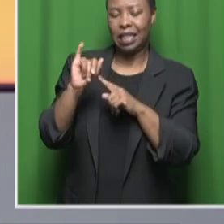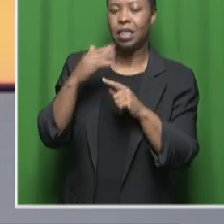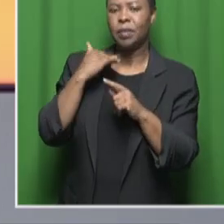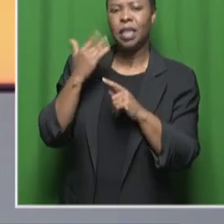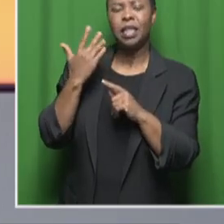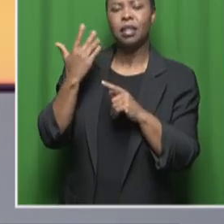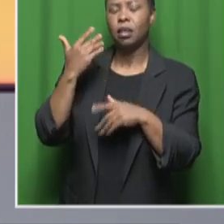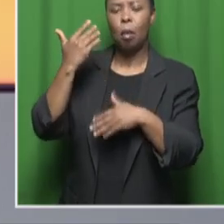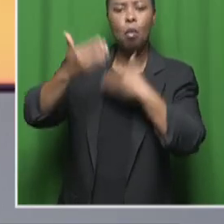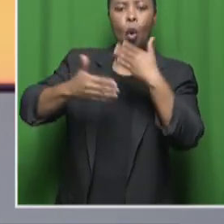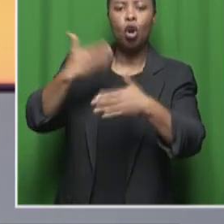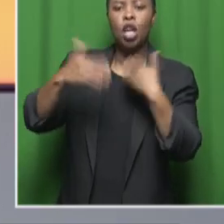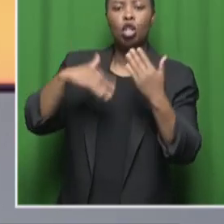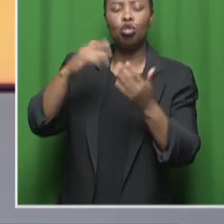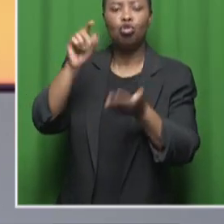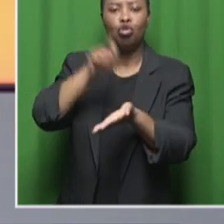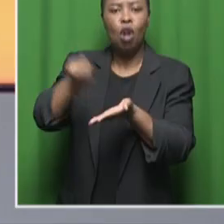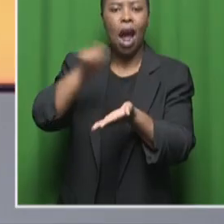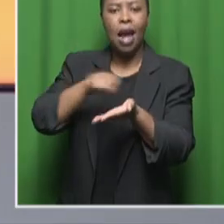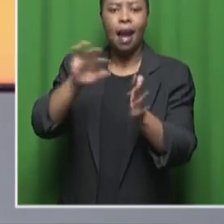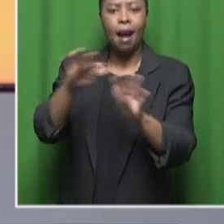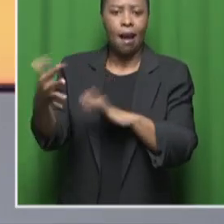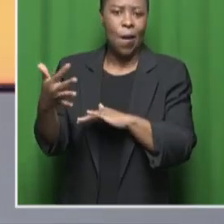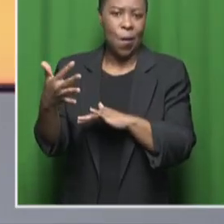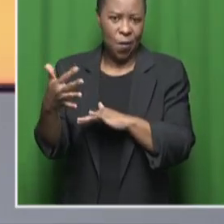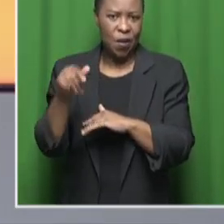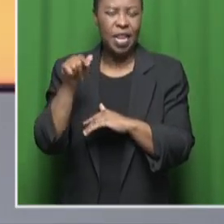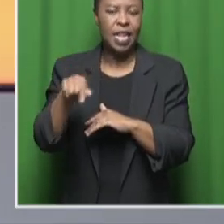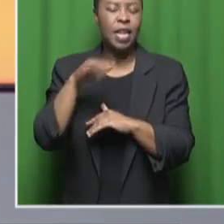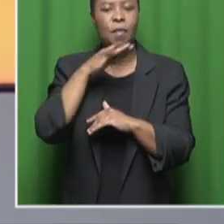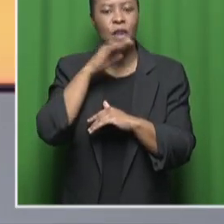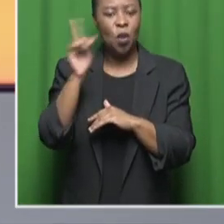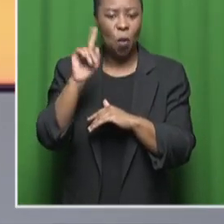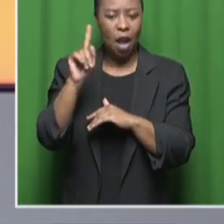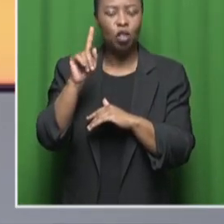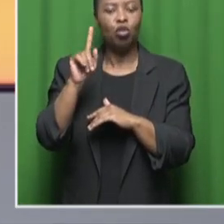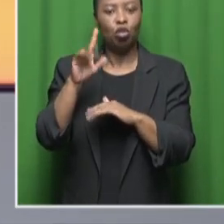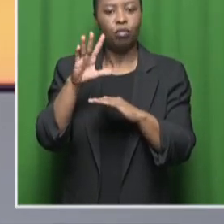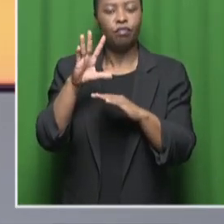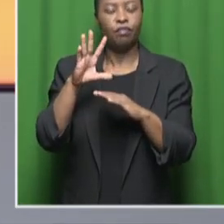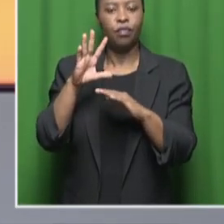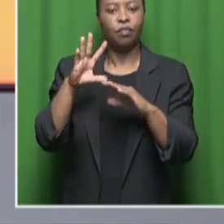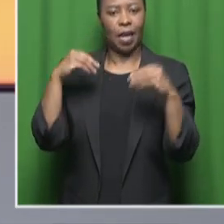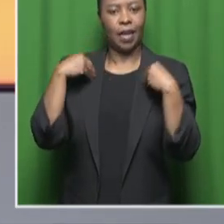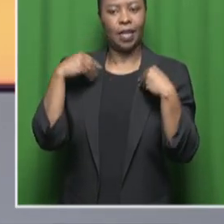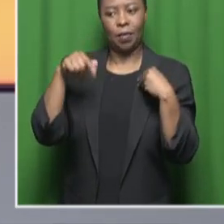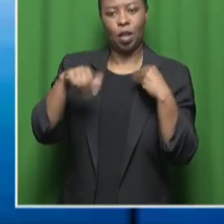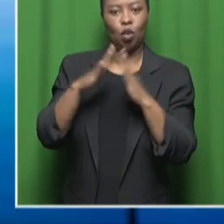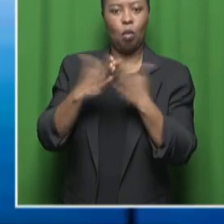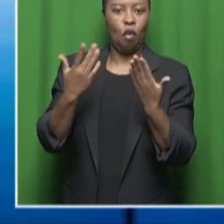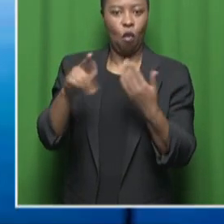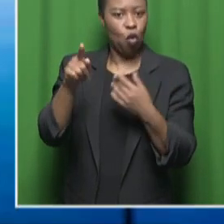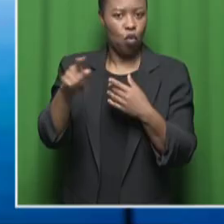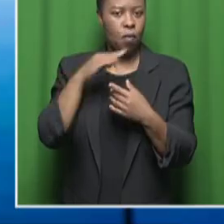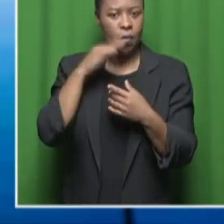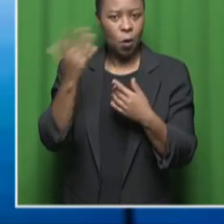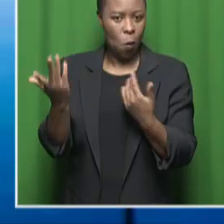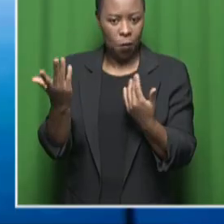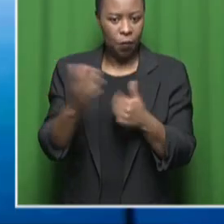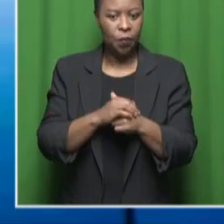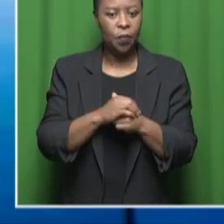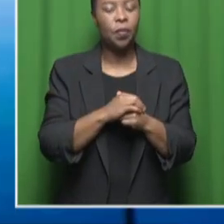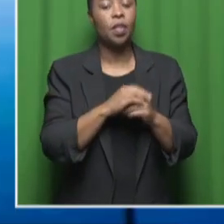writing process, perhaps also what that foreword meant in endorsing this book for you as we start. Yeah. So the writing